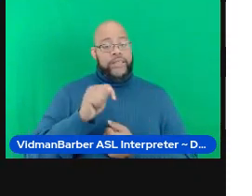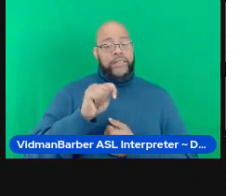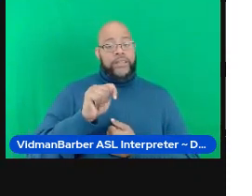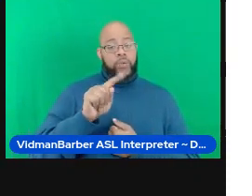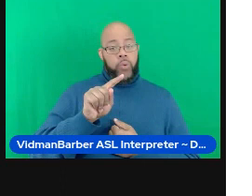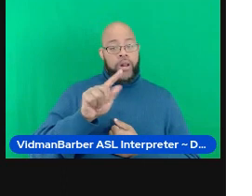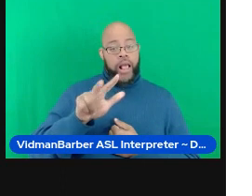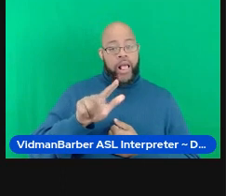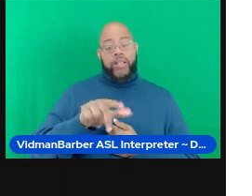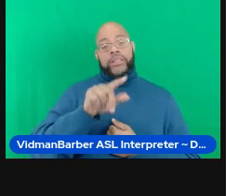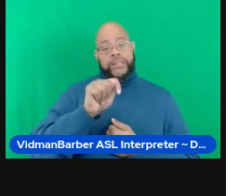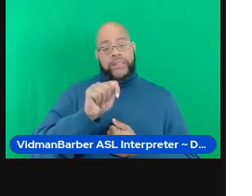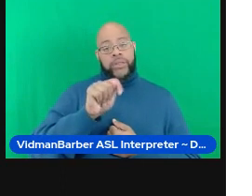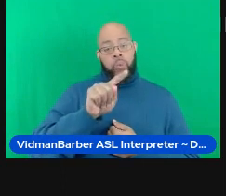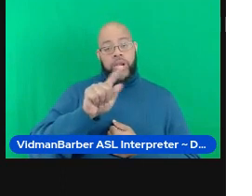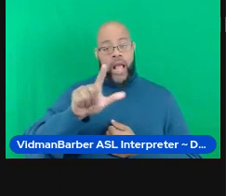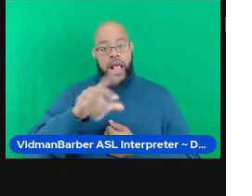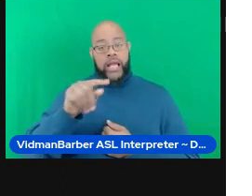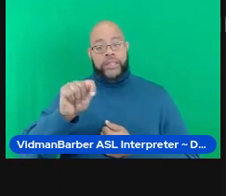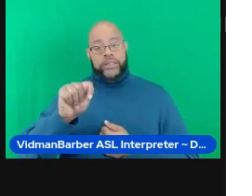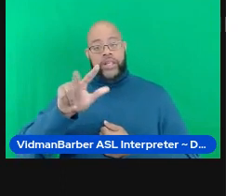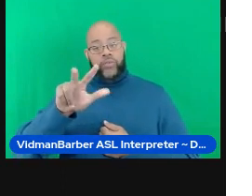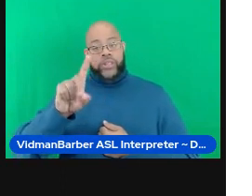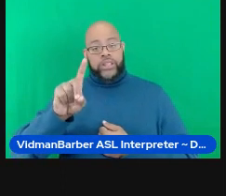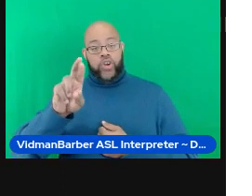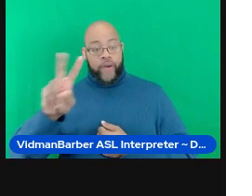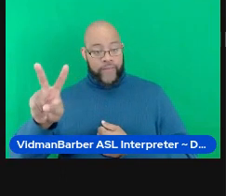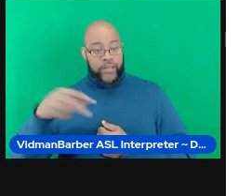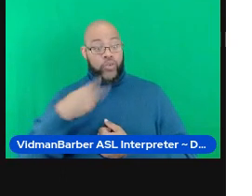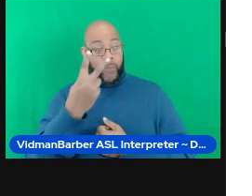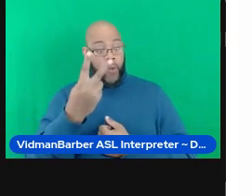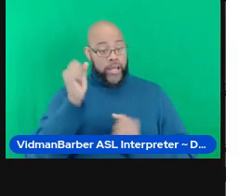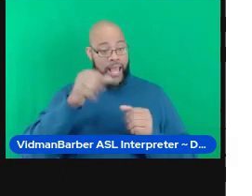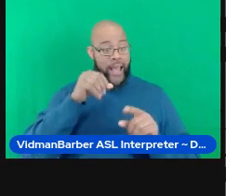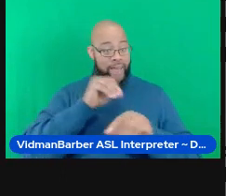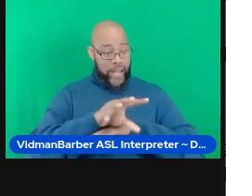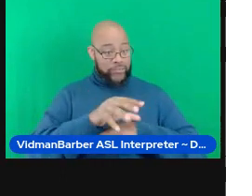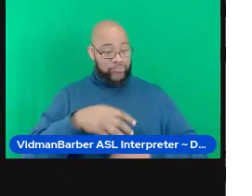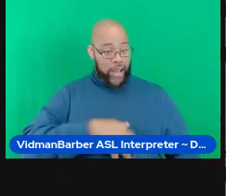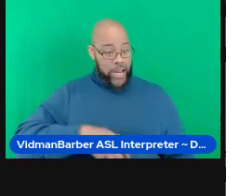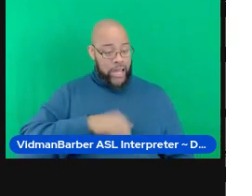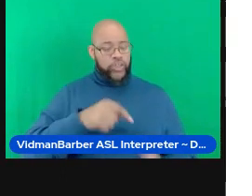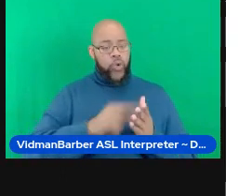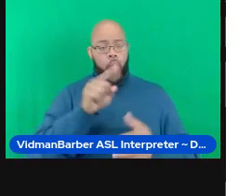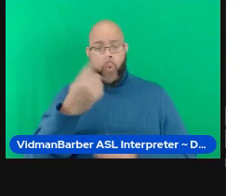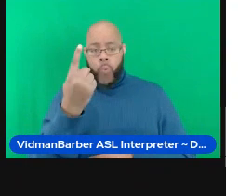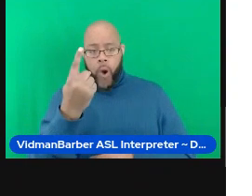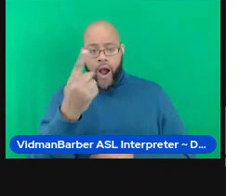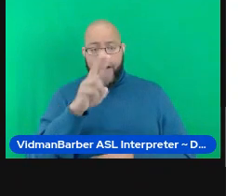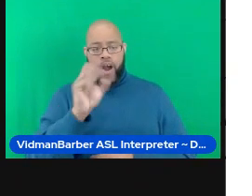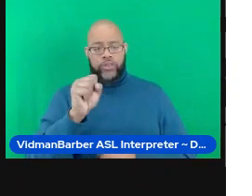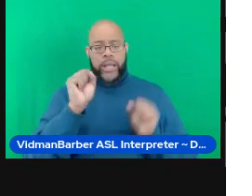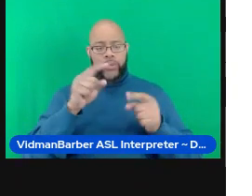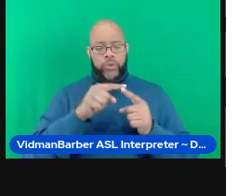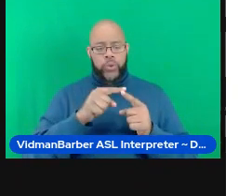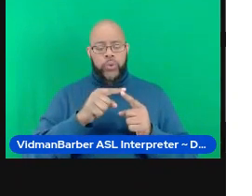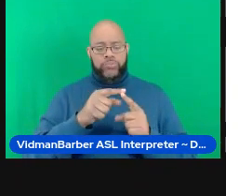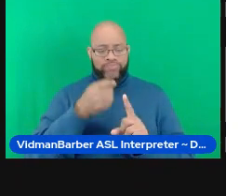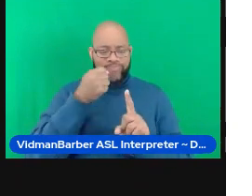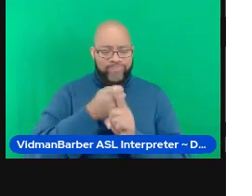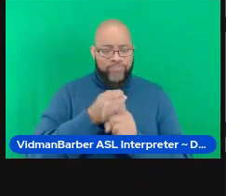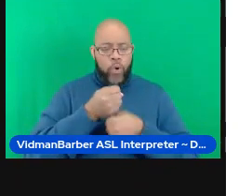and T2D-RV, so those two viruses that can infect the guts, and we show that only one virus was able to induce